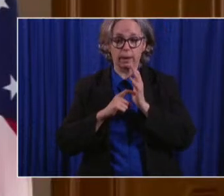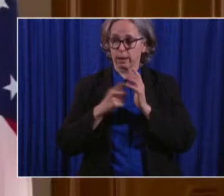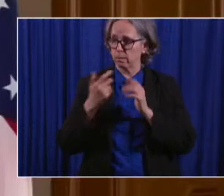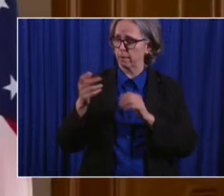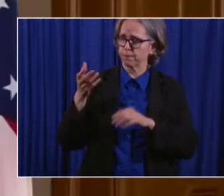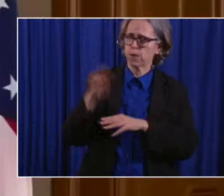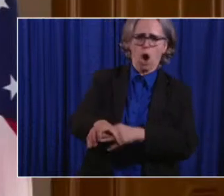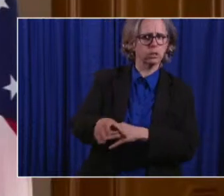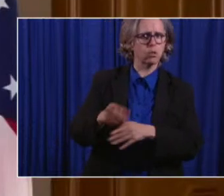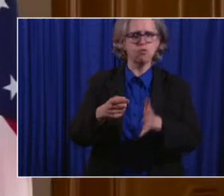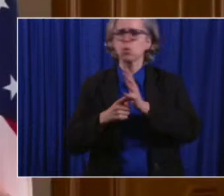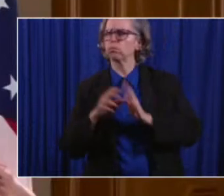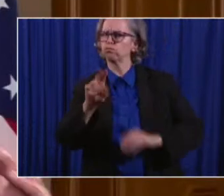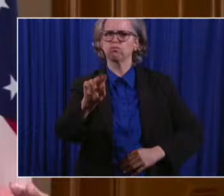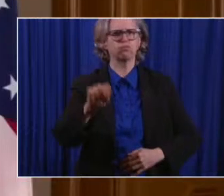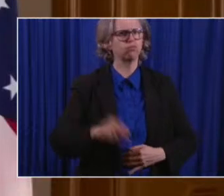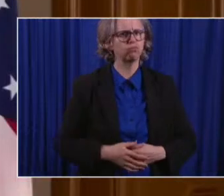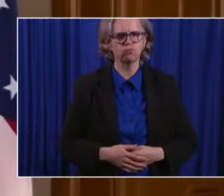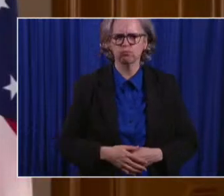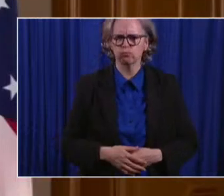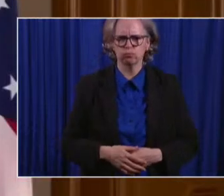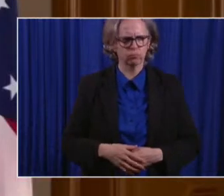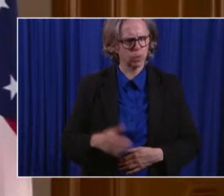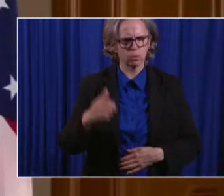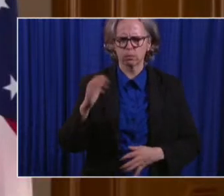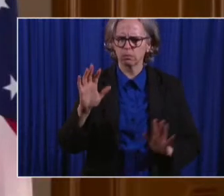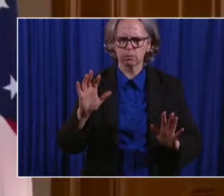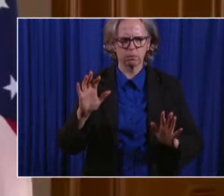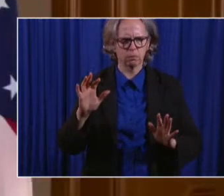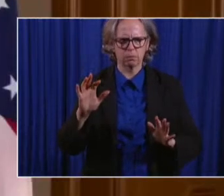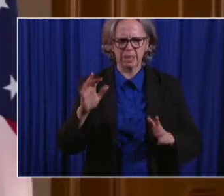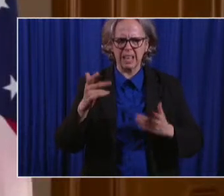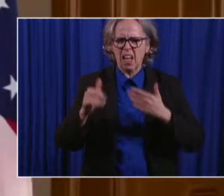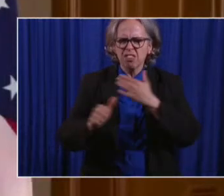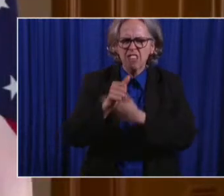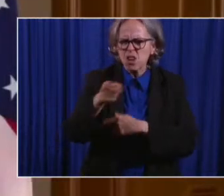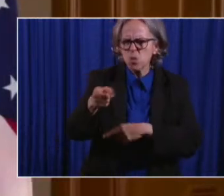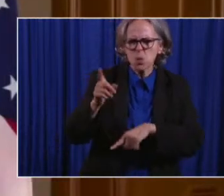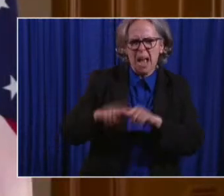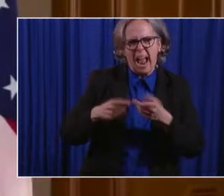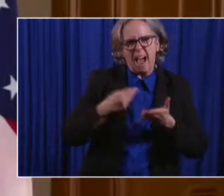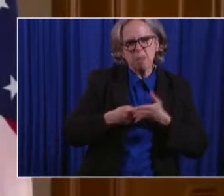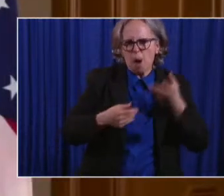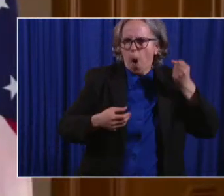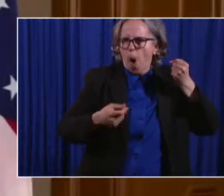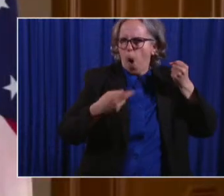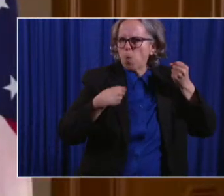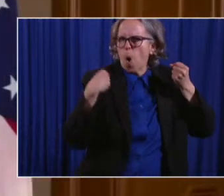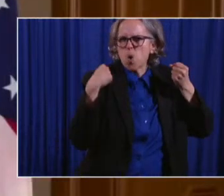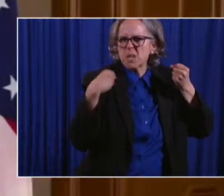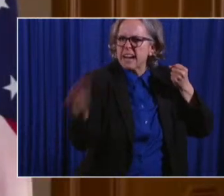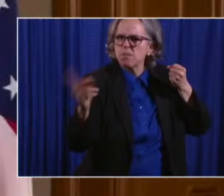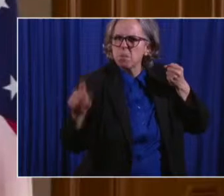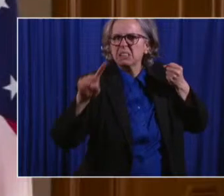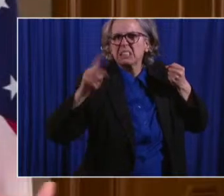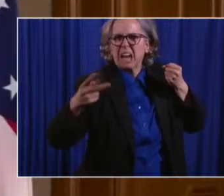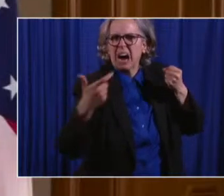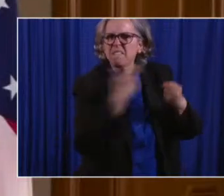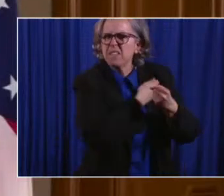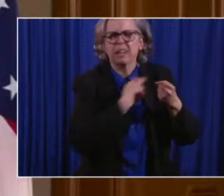do that, and we're not going to hold anything over their head. You get significant immunity the first shot,